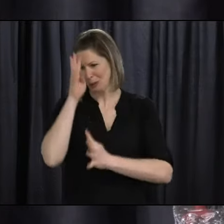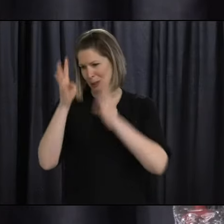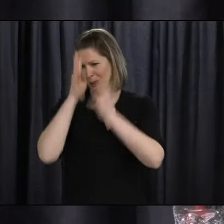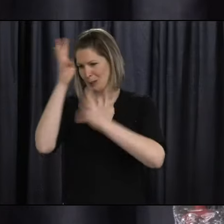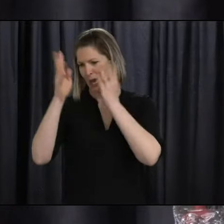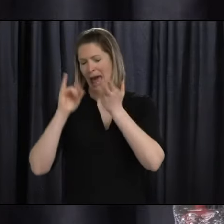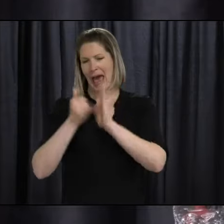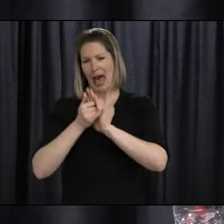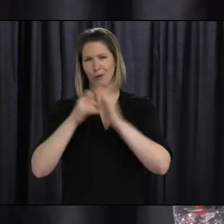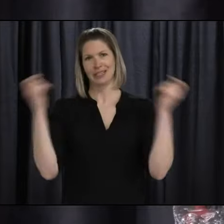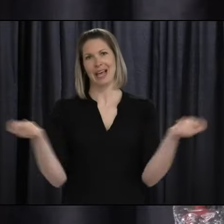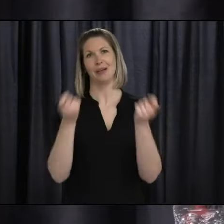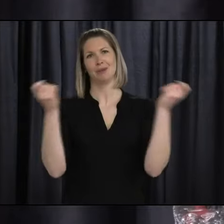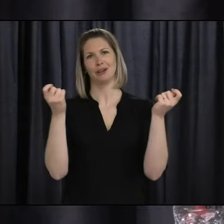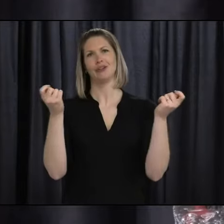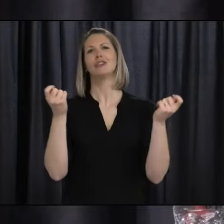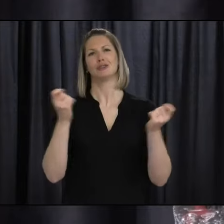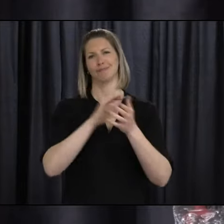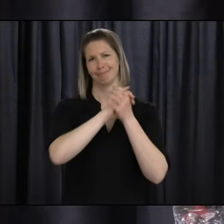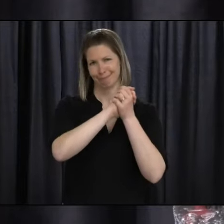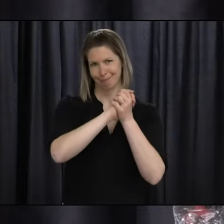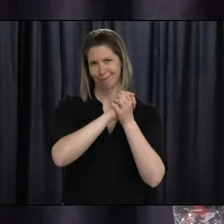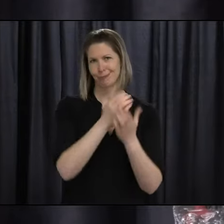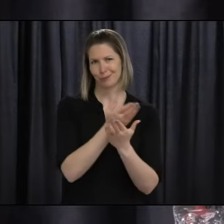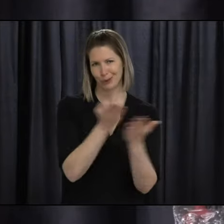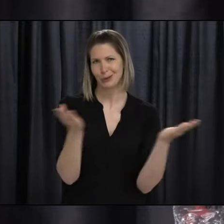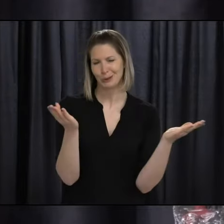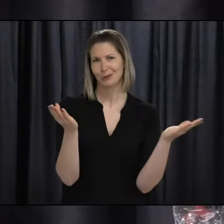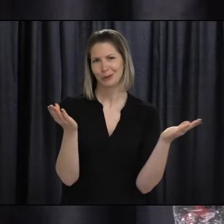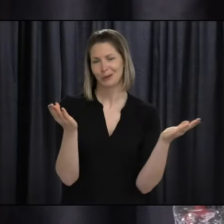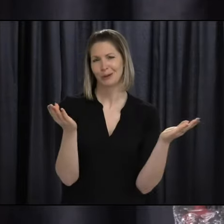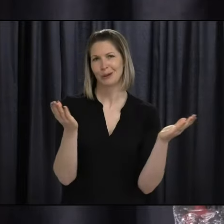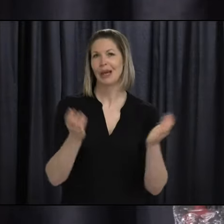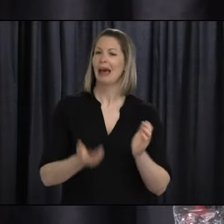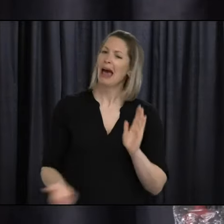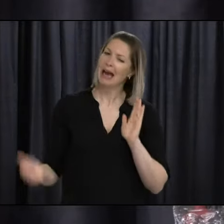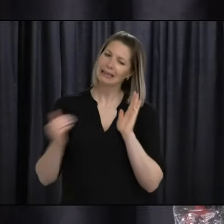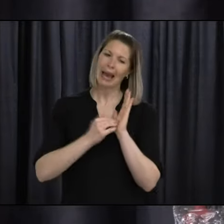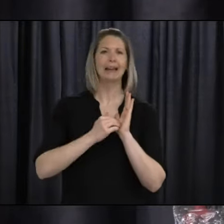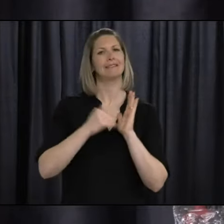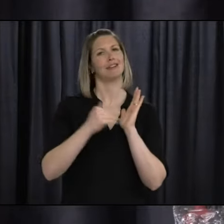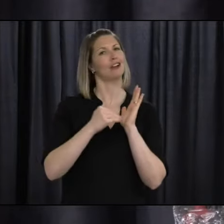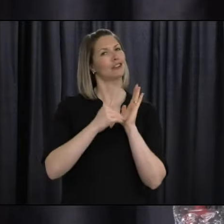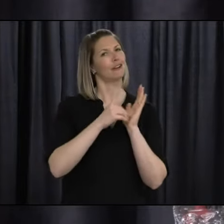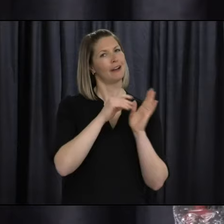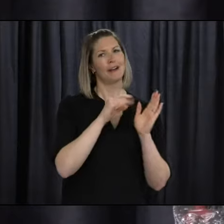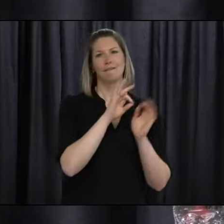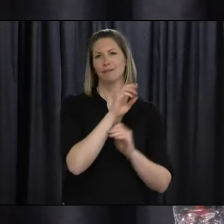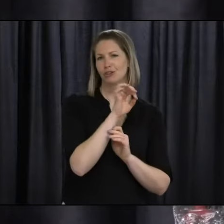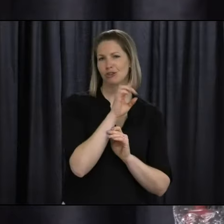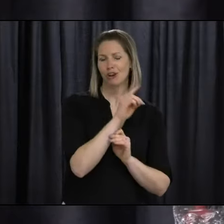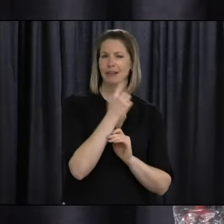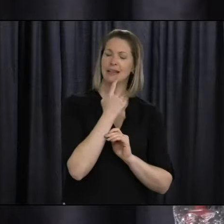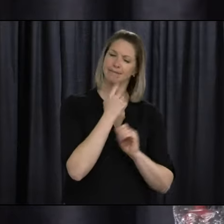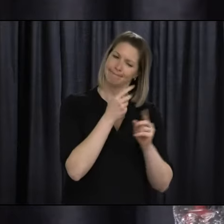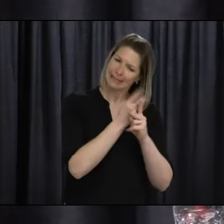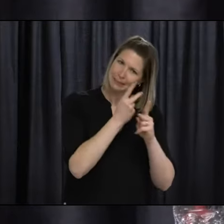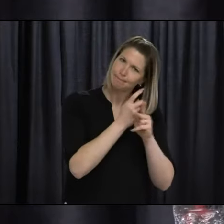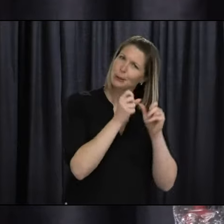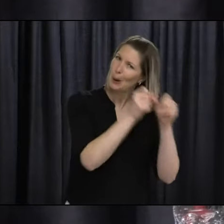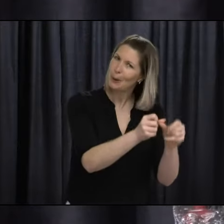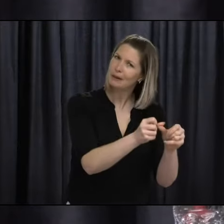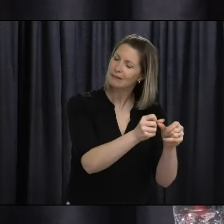I just conclude by saying, as Dr. Fitzgerald has had, hold fast, hold the line. We've done this, we've done well, but we need